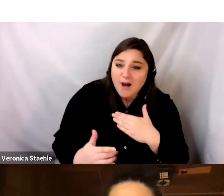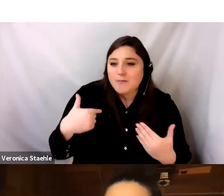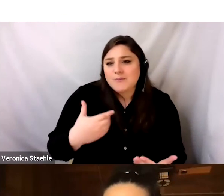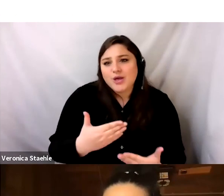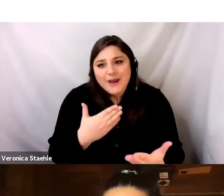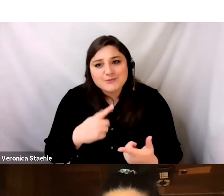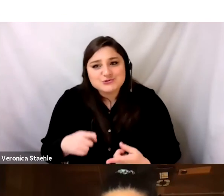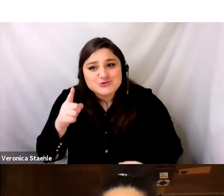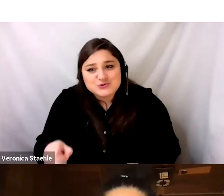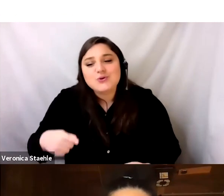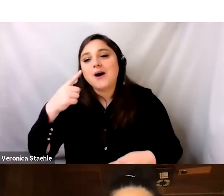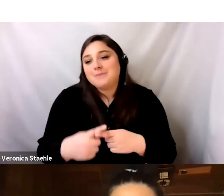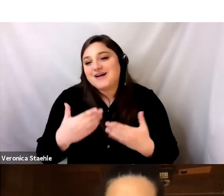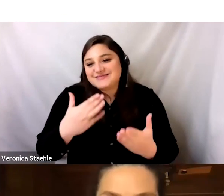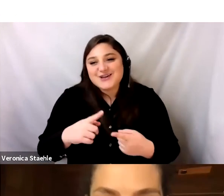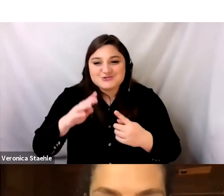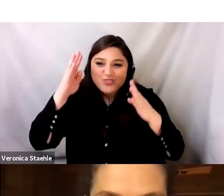you. And thank you to the Creative